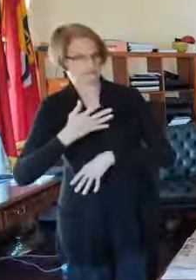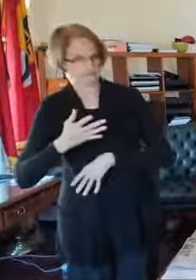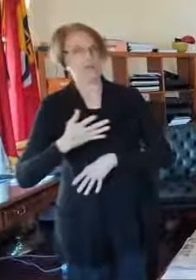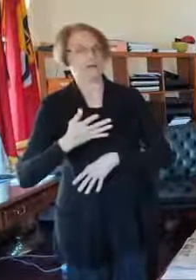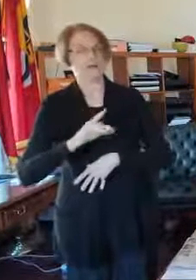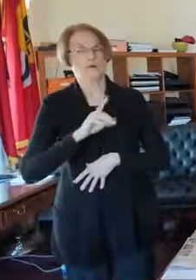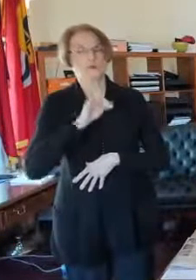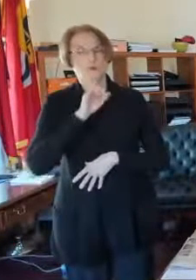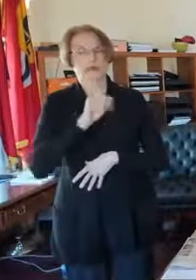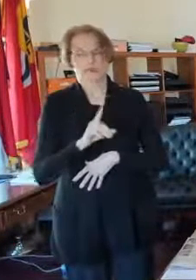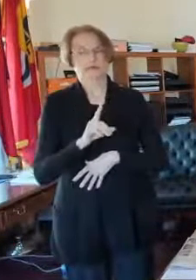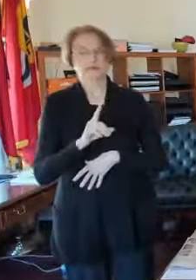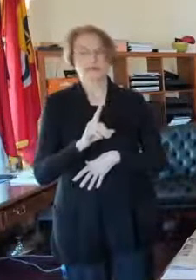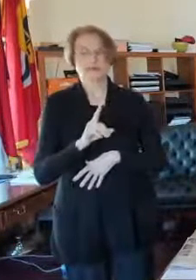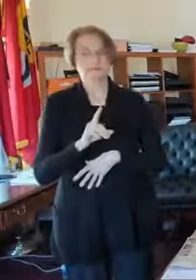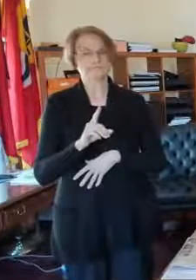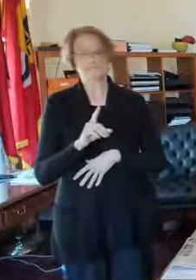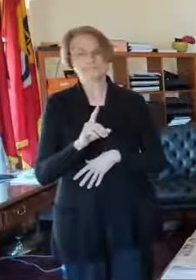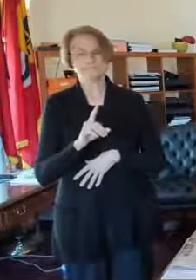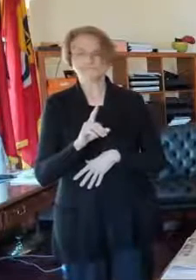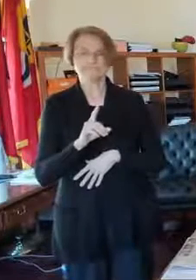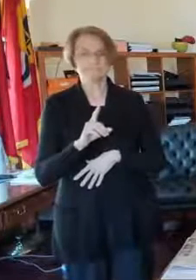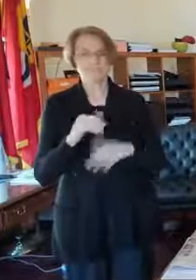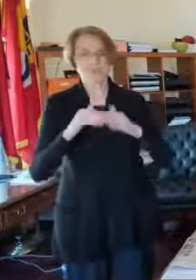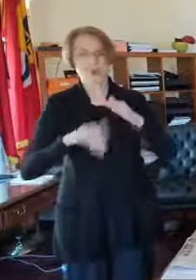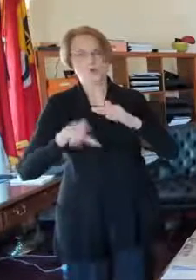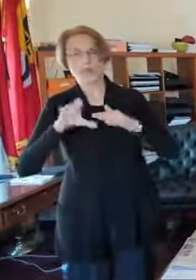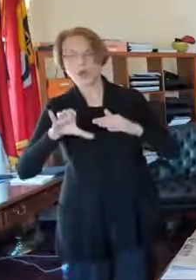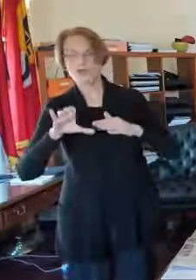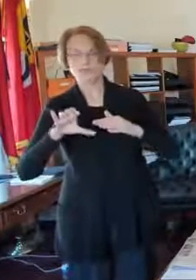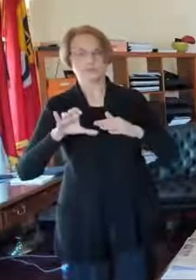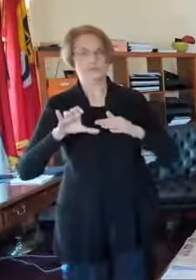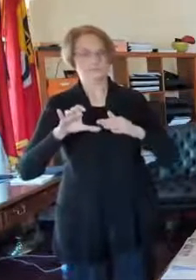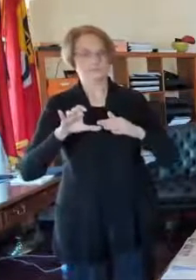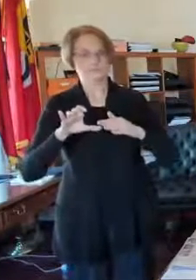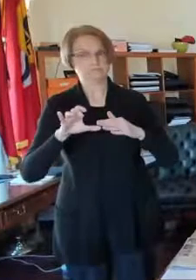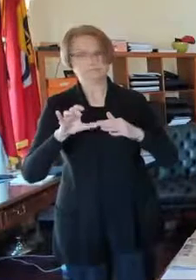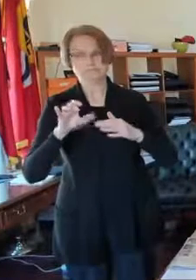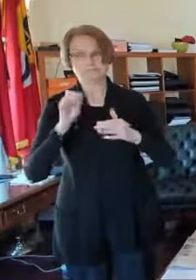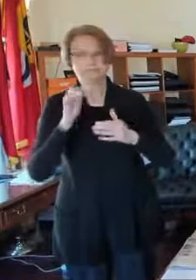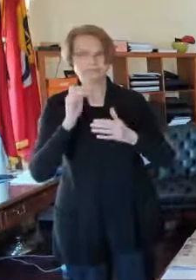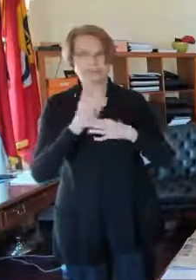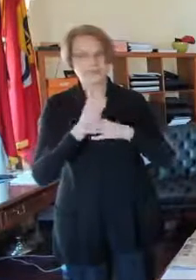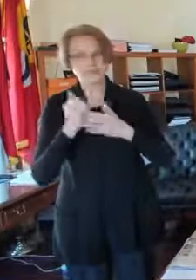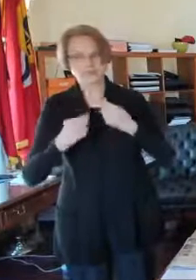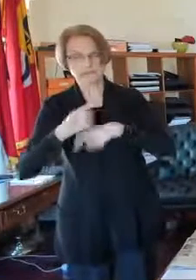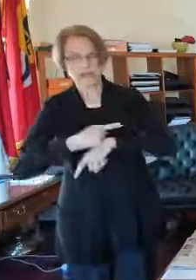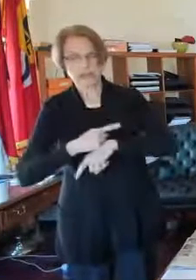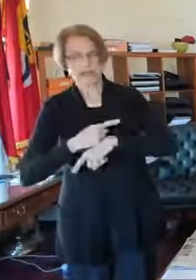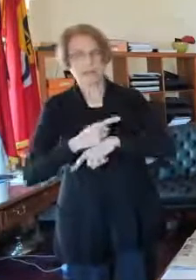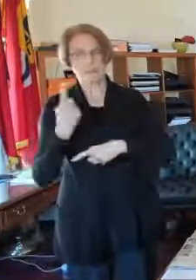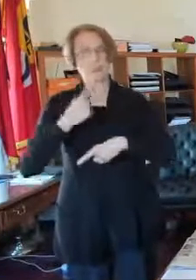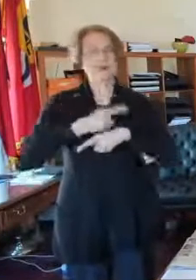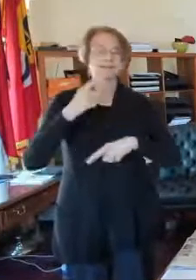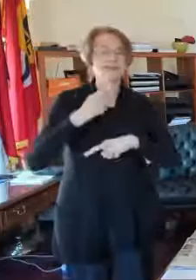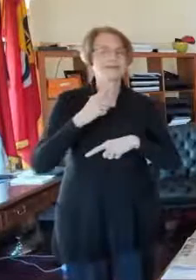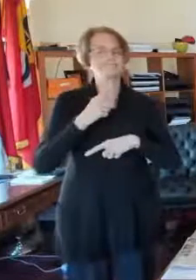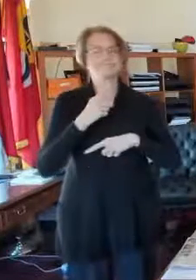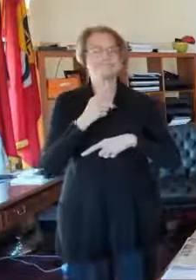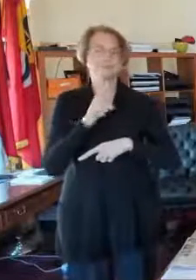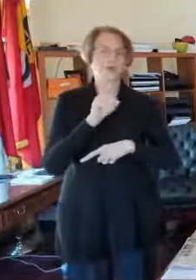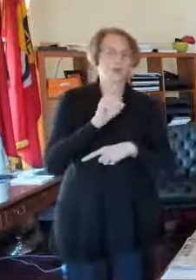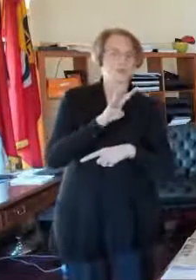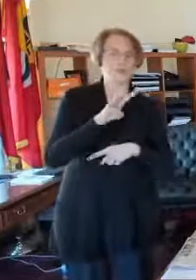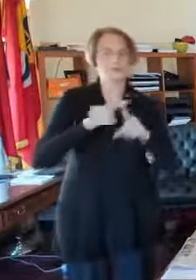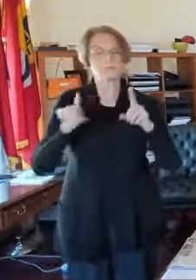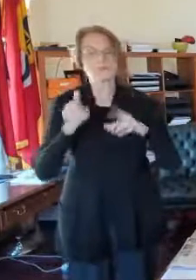have really all been below 100 cases, all but one day, which hit 104. So that's the reason that the average is